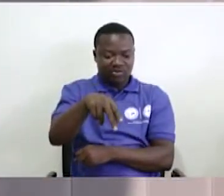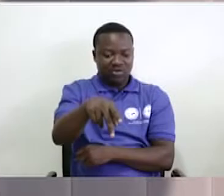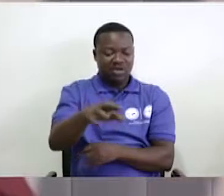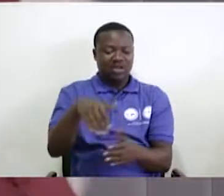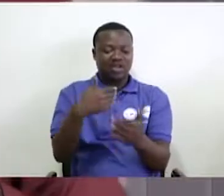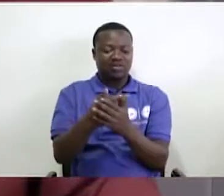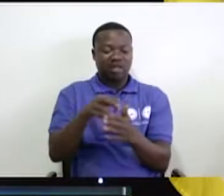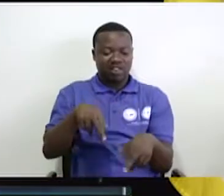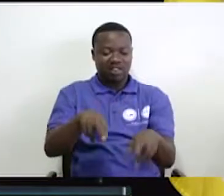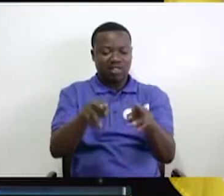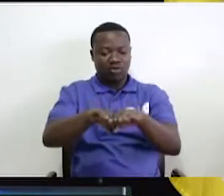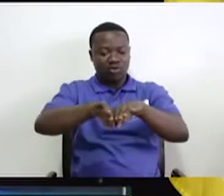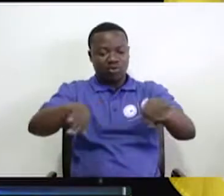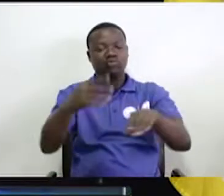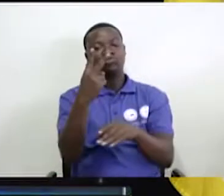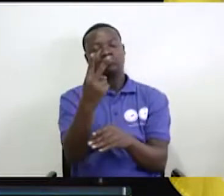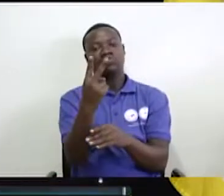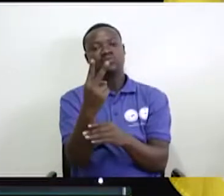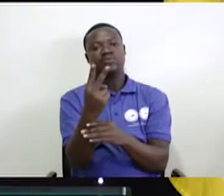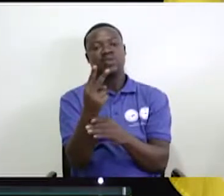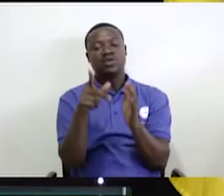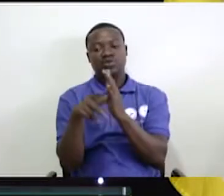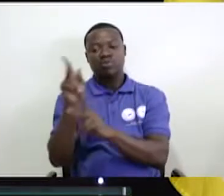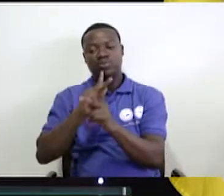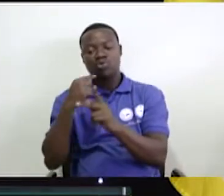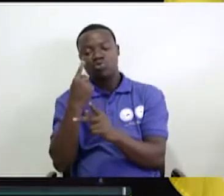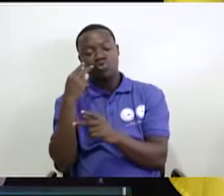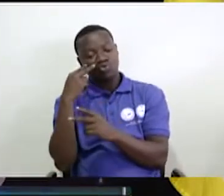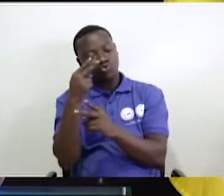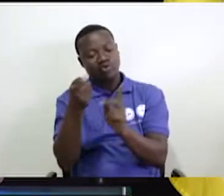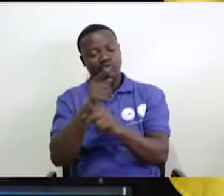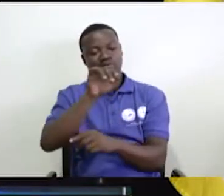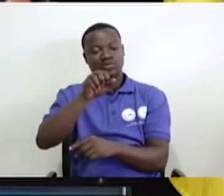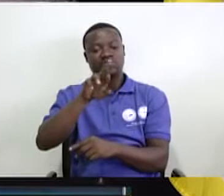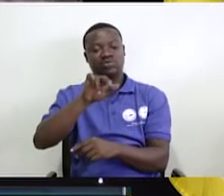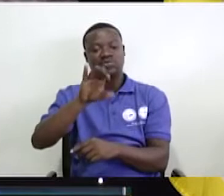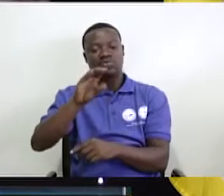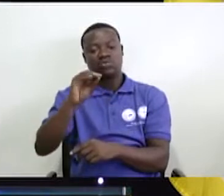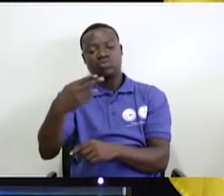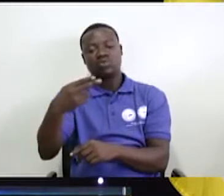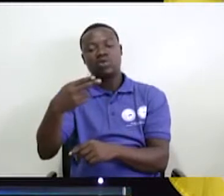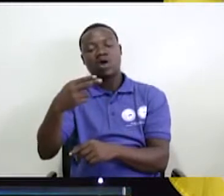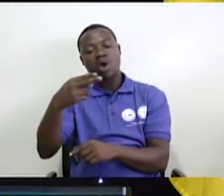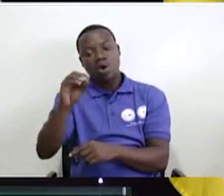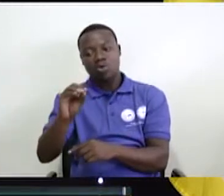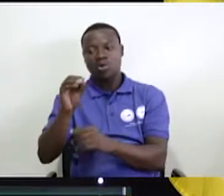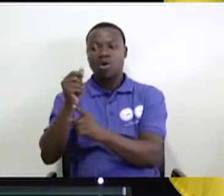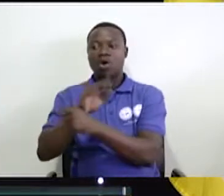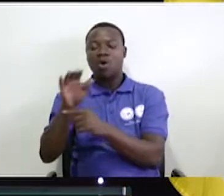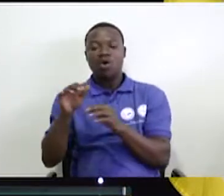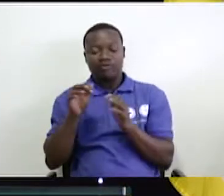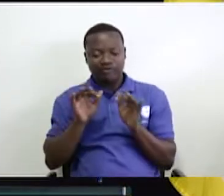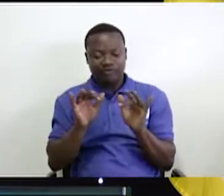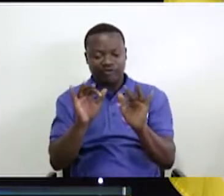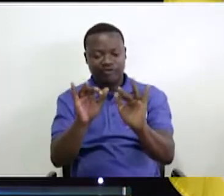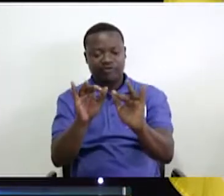ye no pepepe. So this company of prophets who were watching from the Jericho point, they just came rushing to him and they bowed down